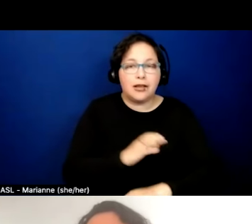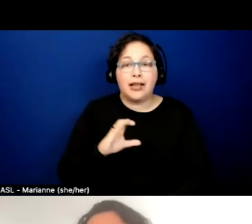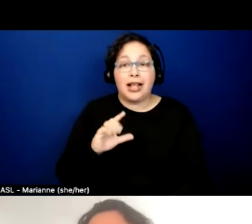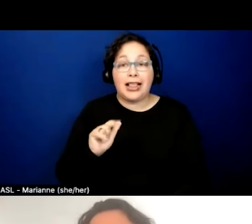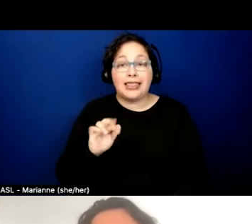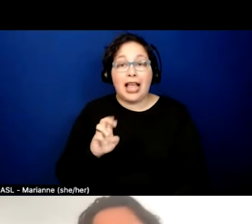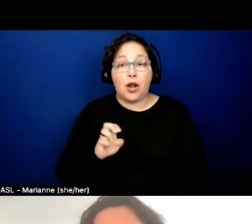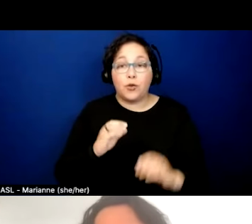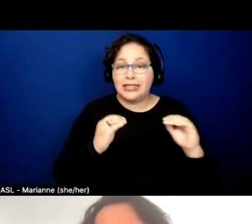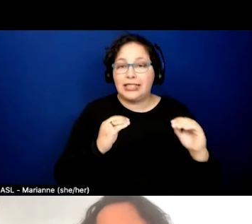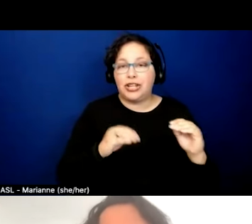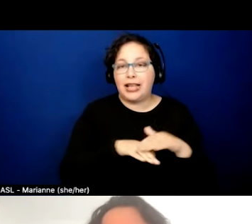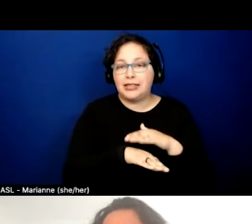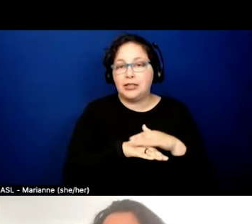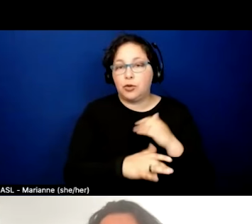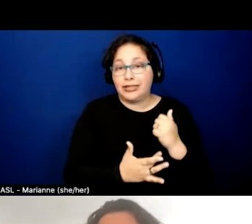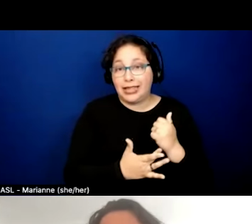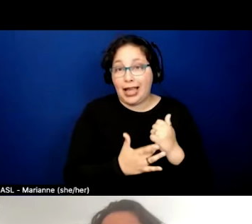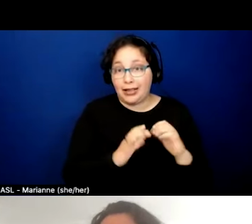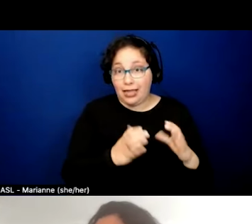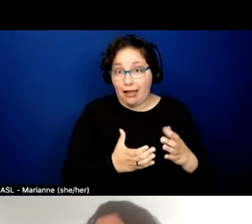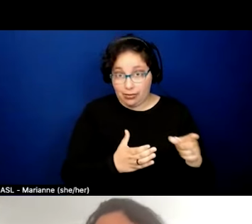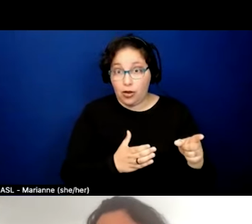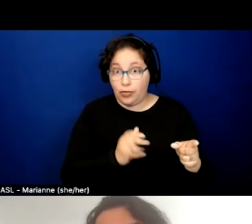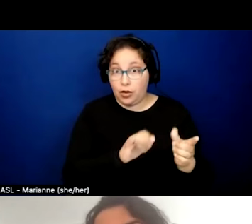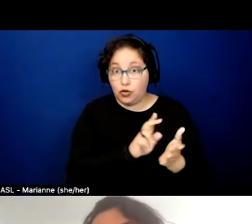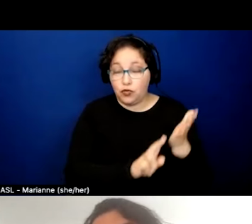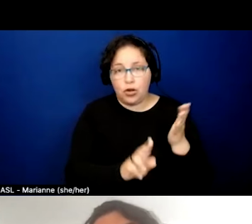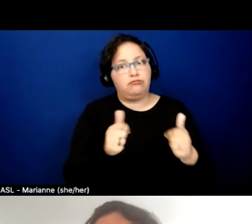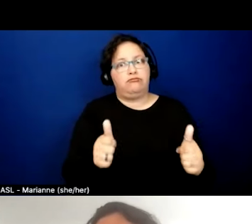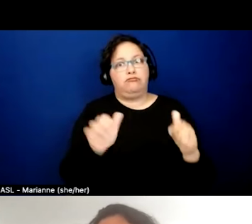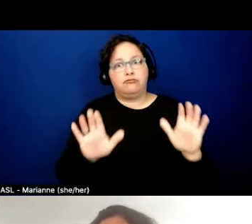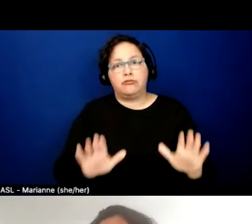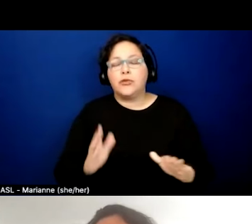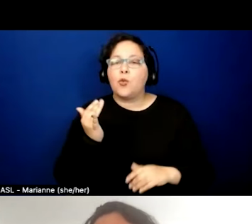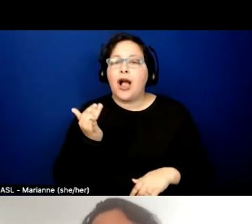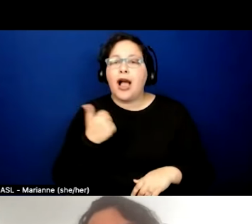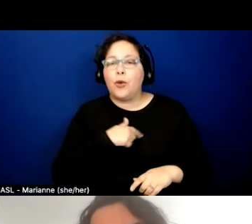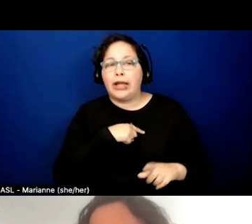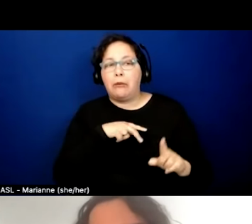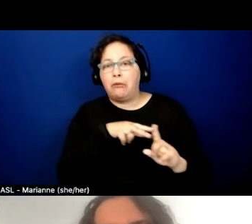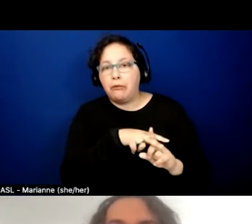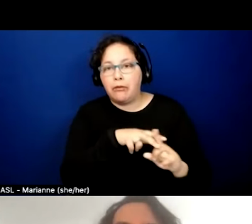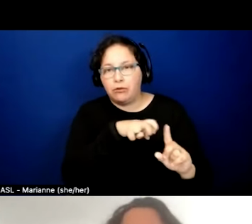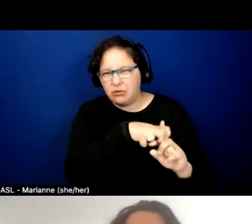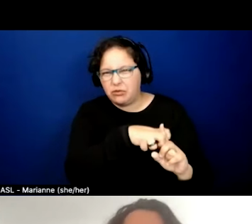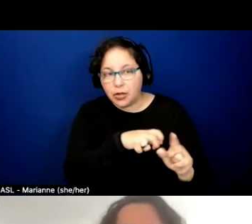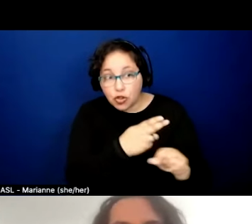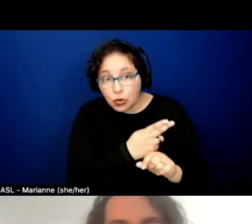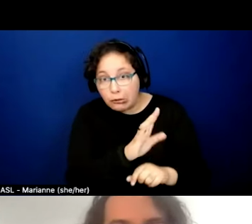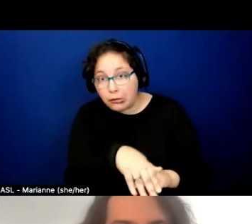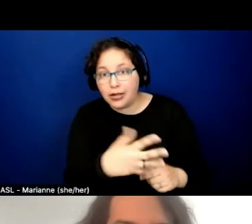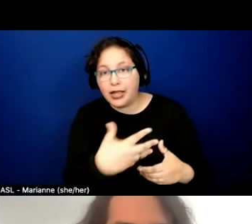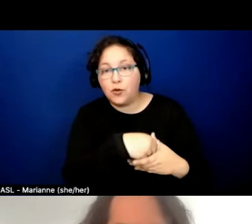an accessible tech class at the university, and that was also great because we could do user testing and involve students